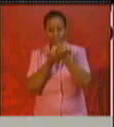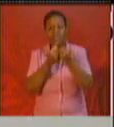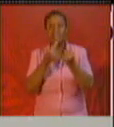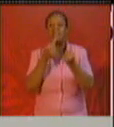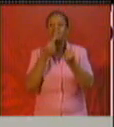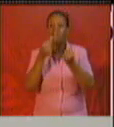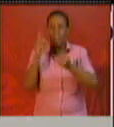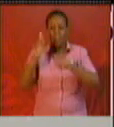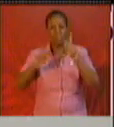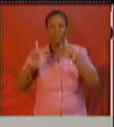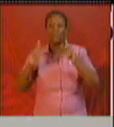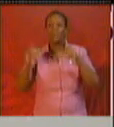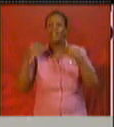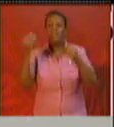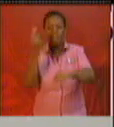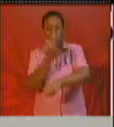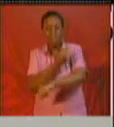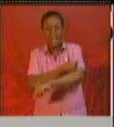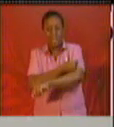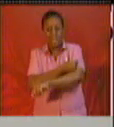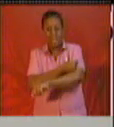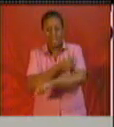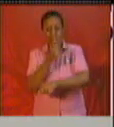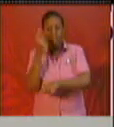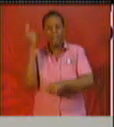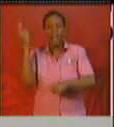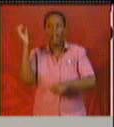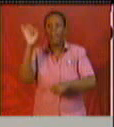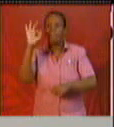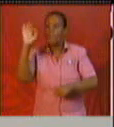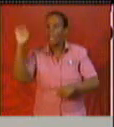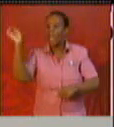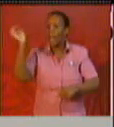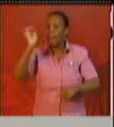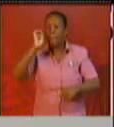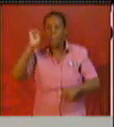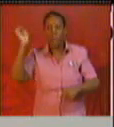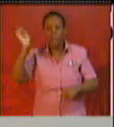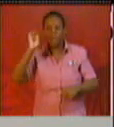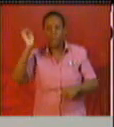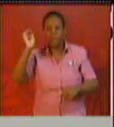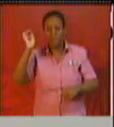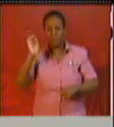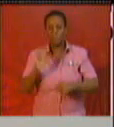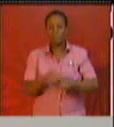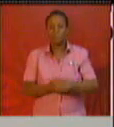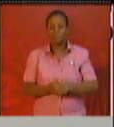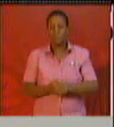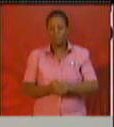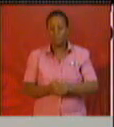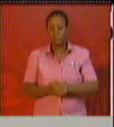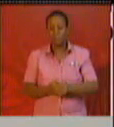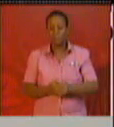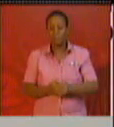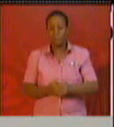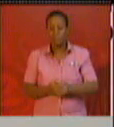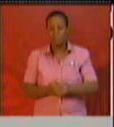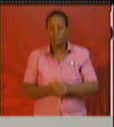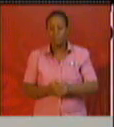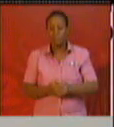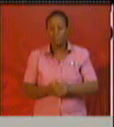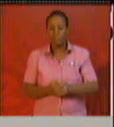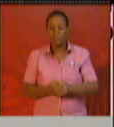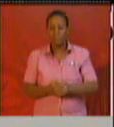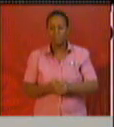conditions. It is a process that then gives the distributing country the